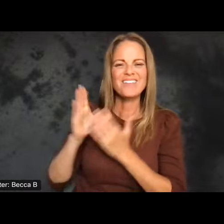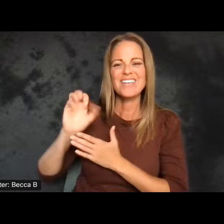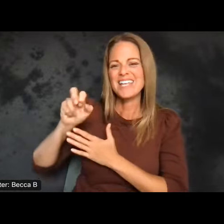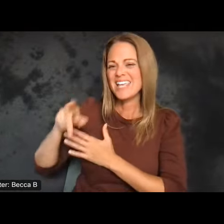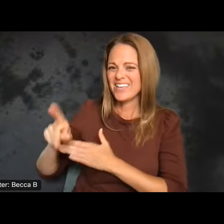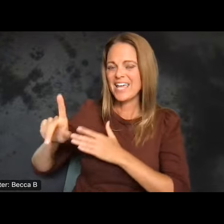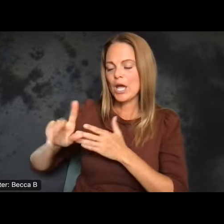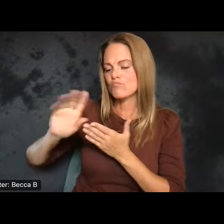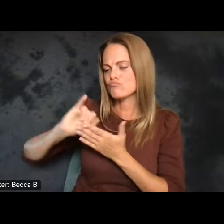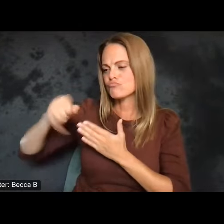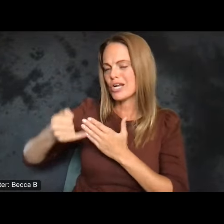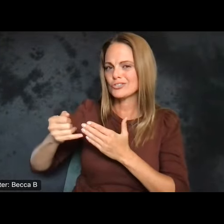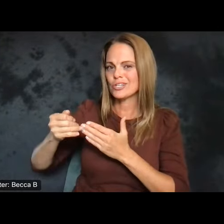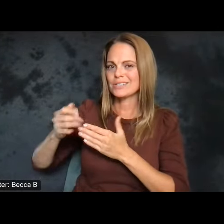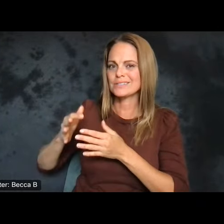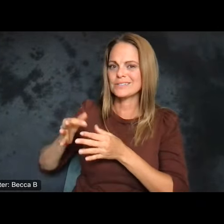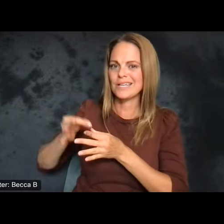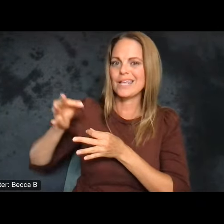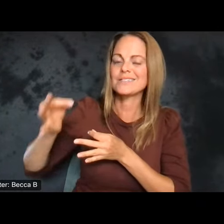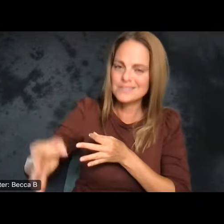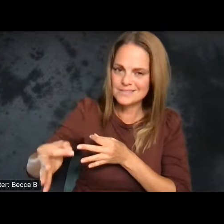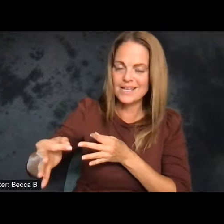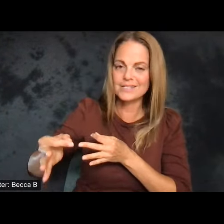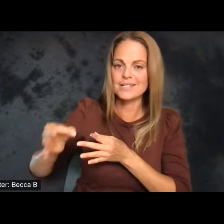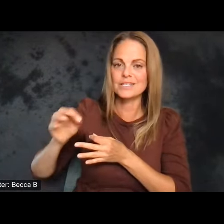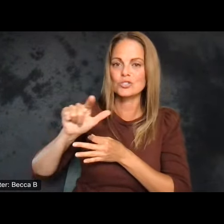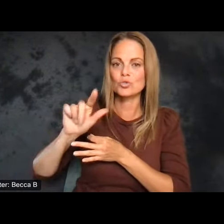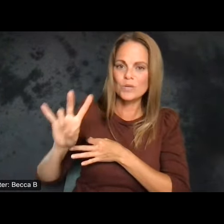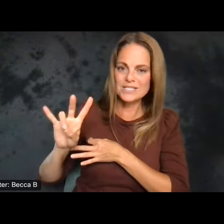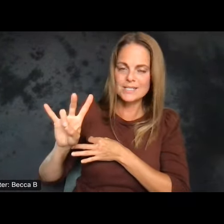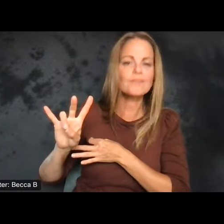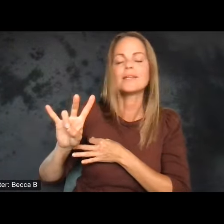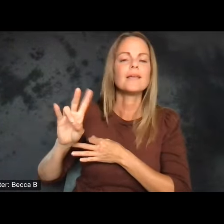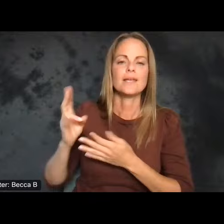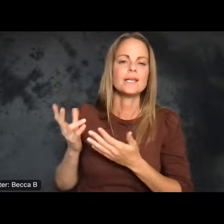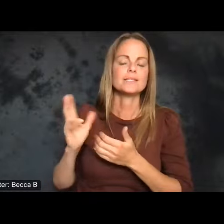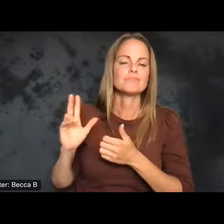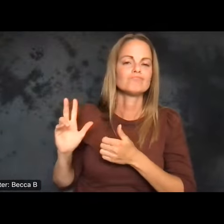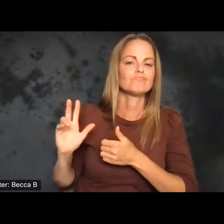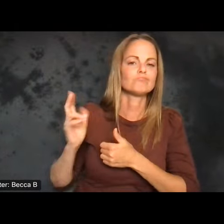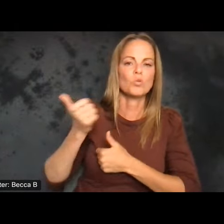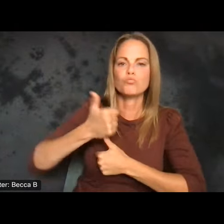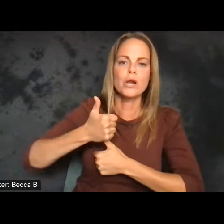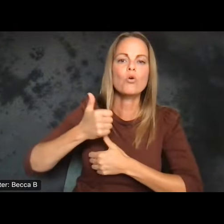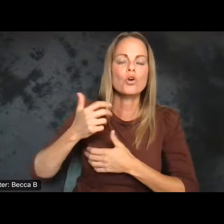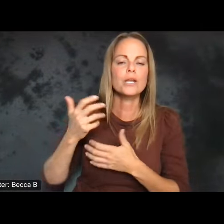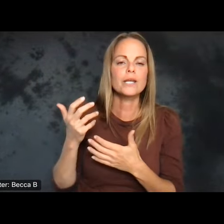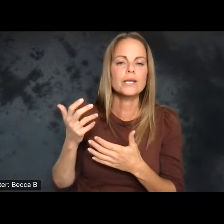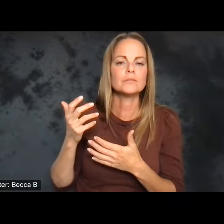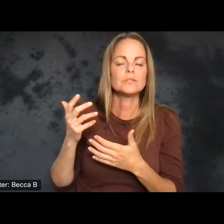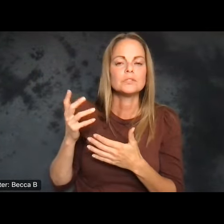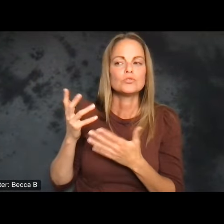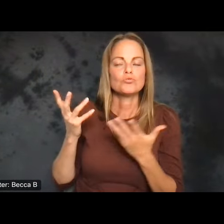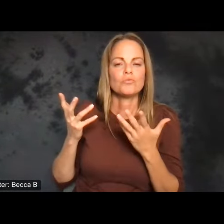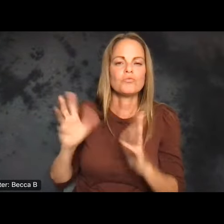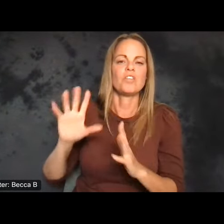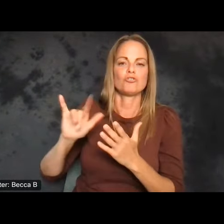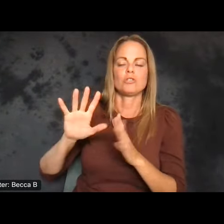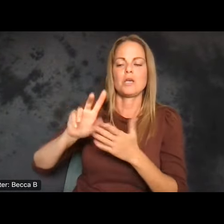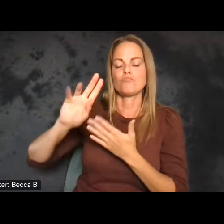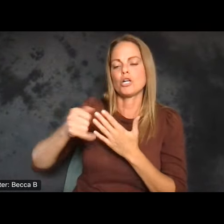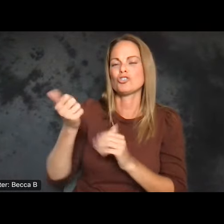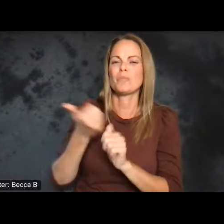into 2027, it's still a priority to complete that project. But any other projects on the campus that would